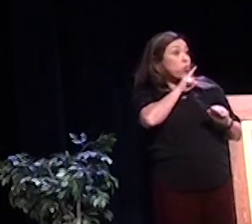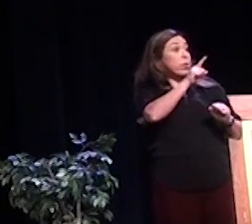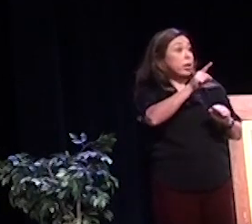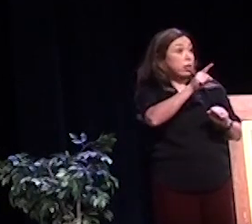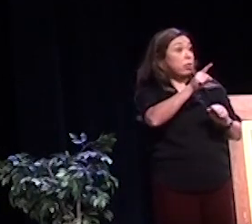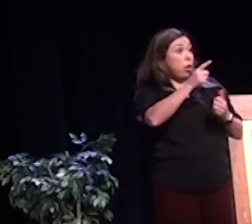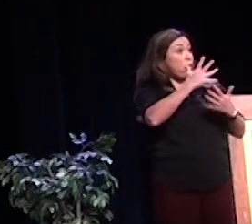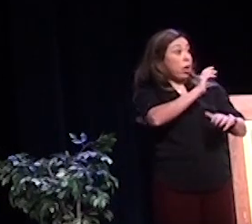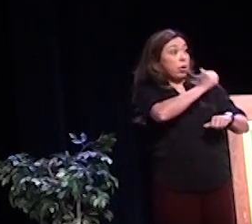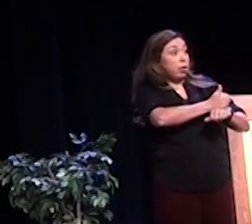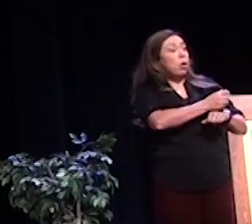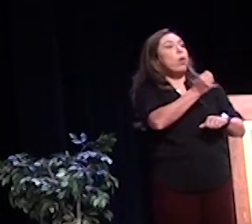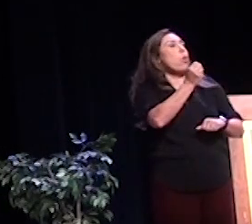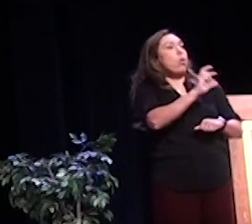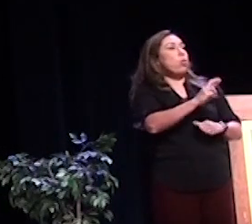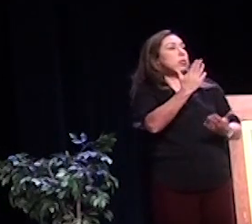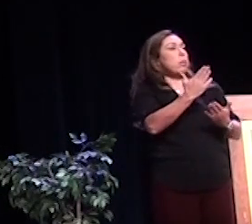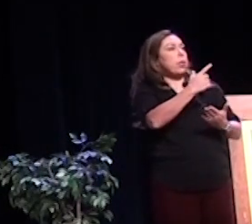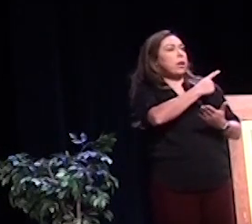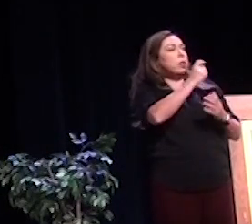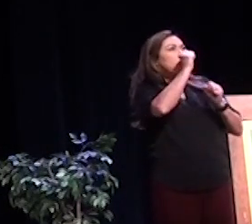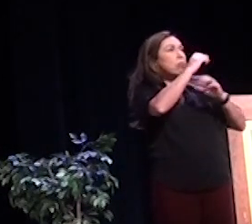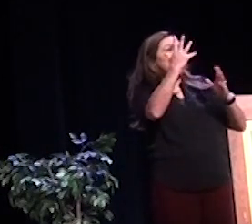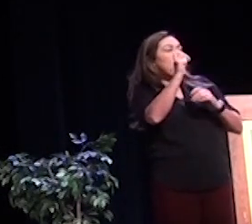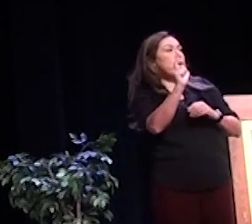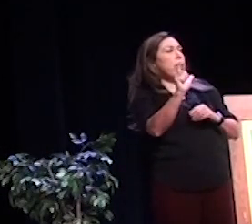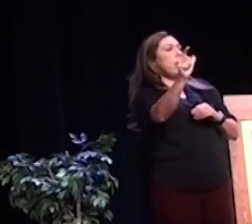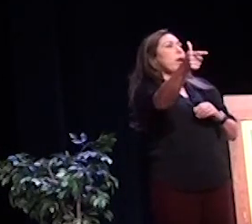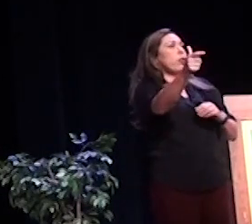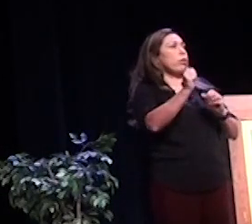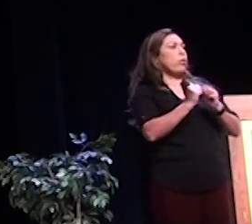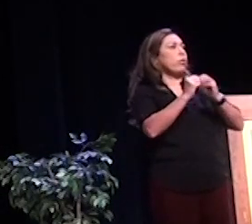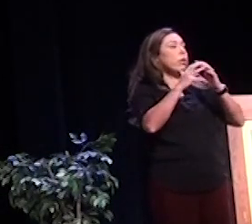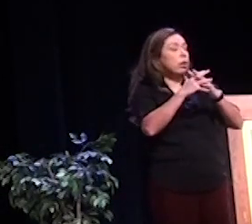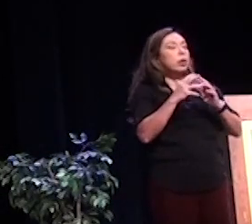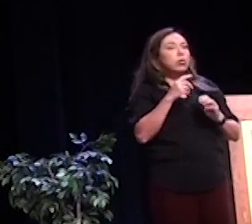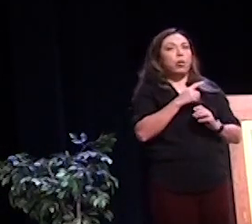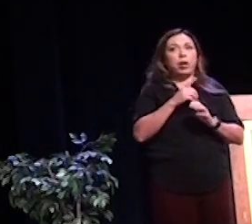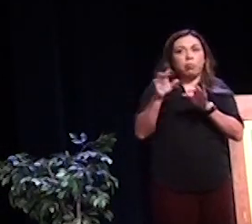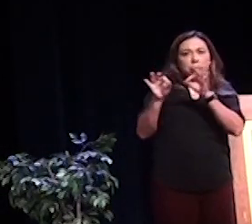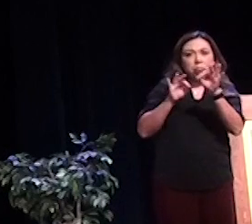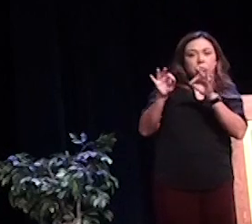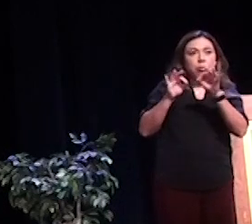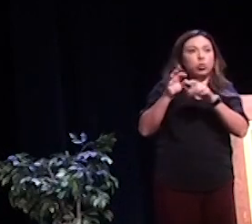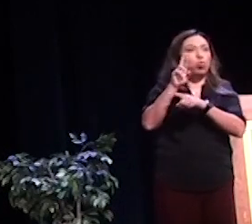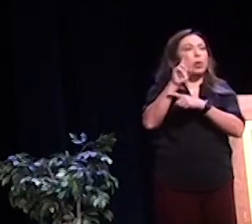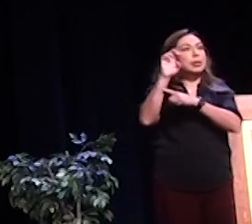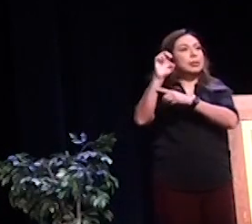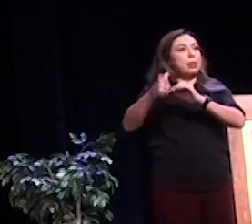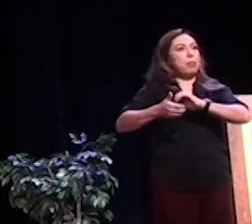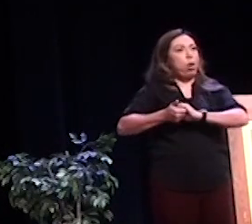later on. And they pitch this project to potential real estate partners